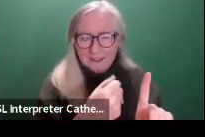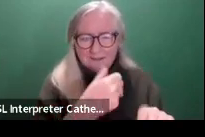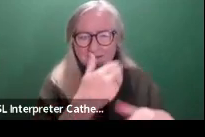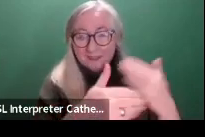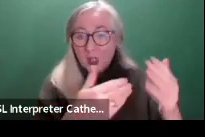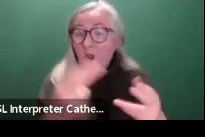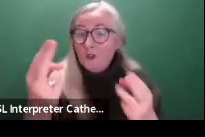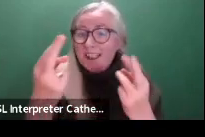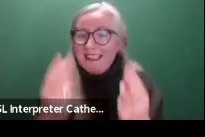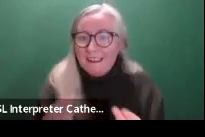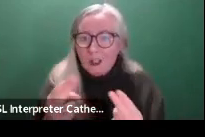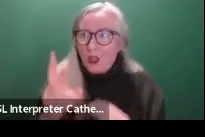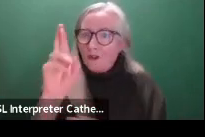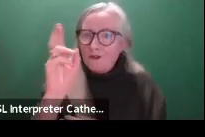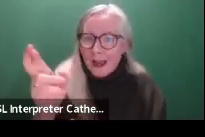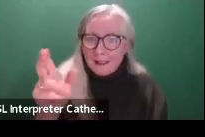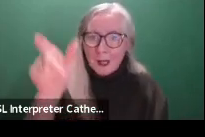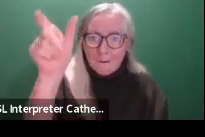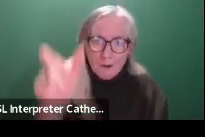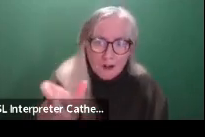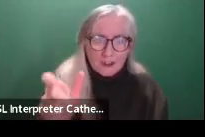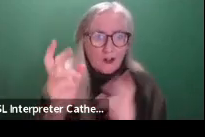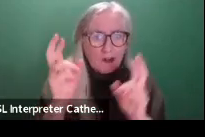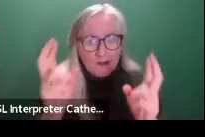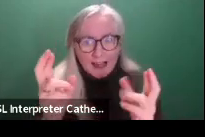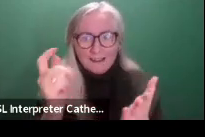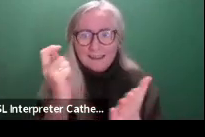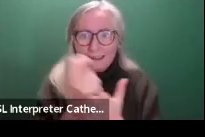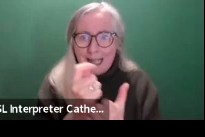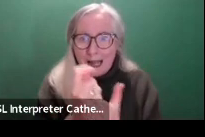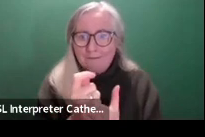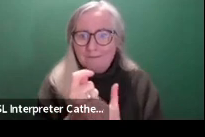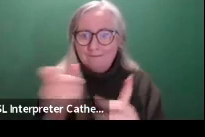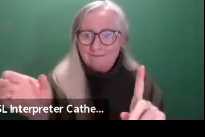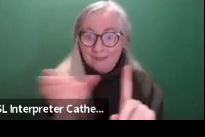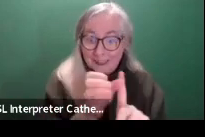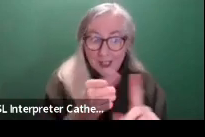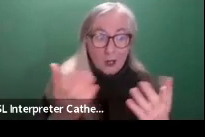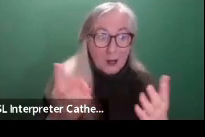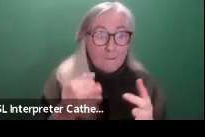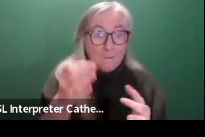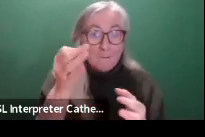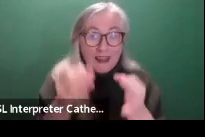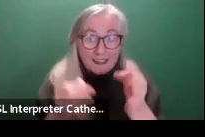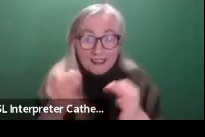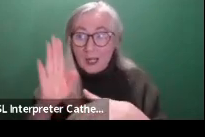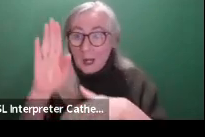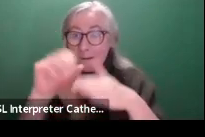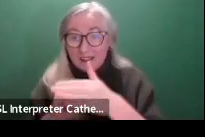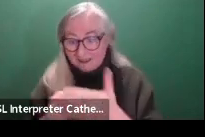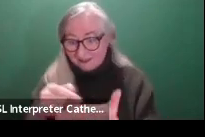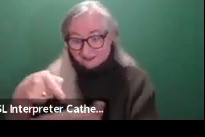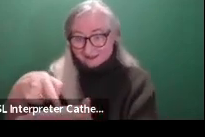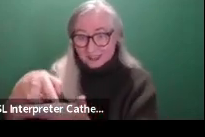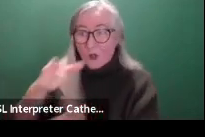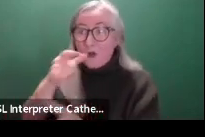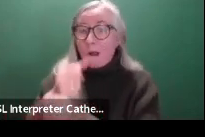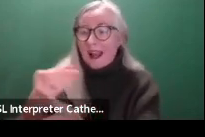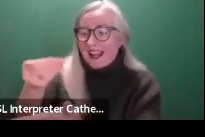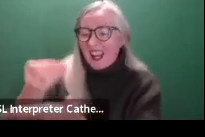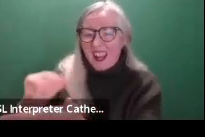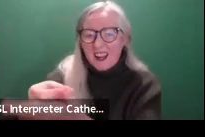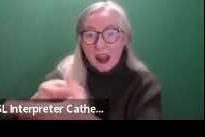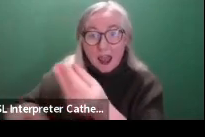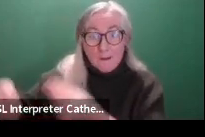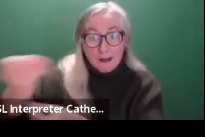right person in the right place at the right time. Political and business, quite often it's about economics as well. And that's exactly